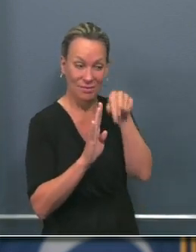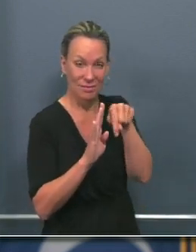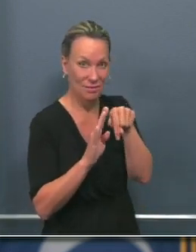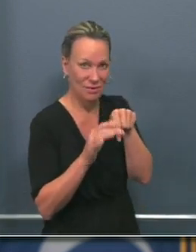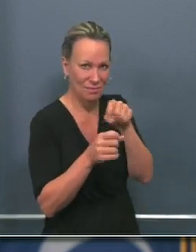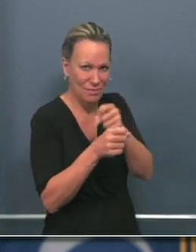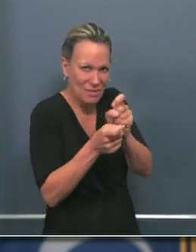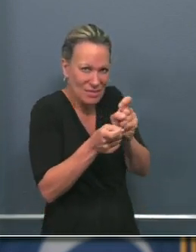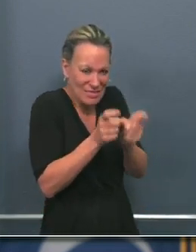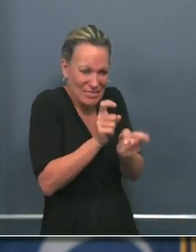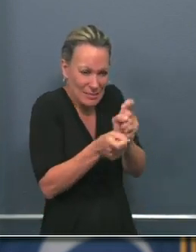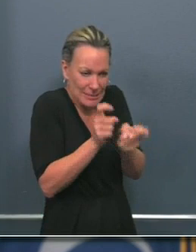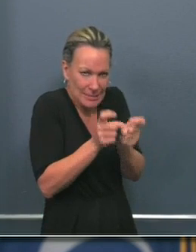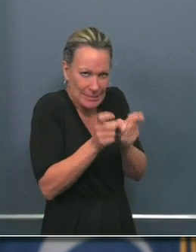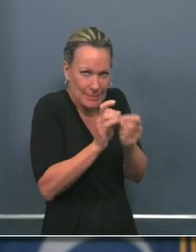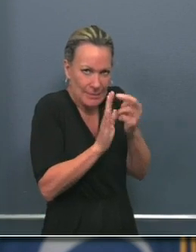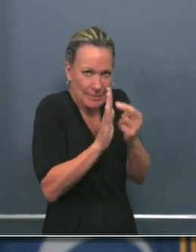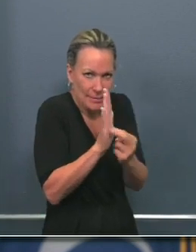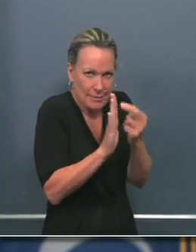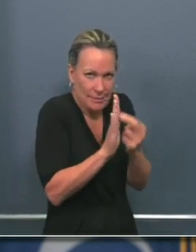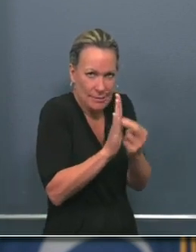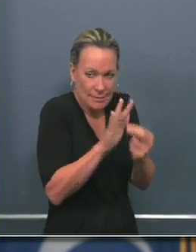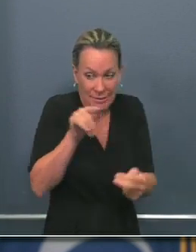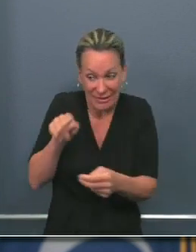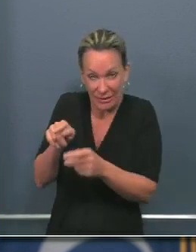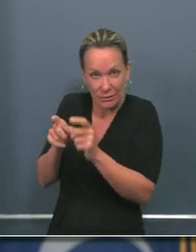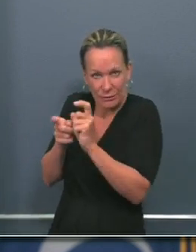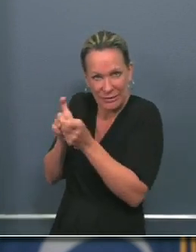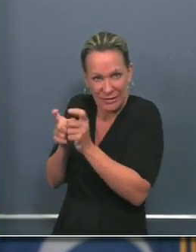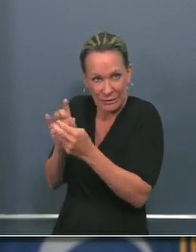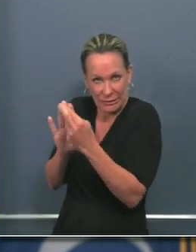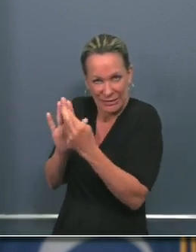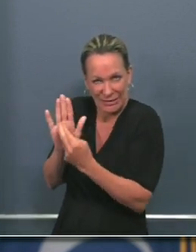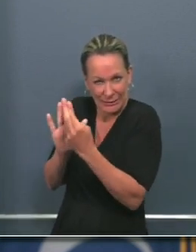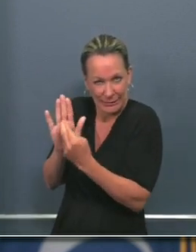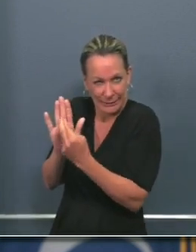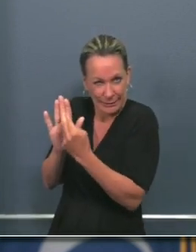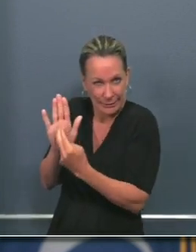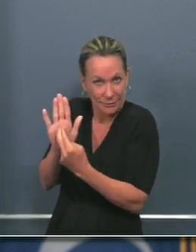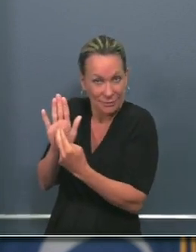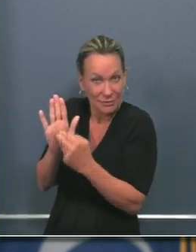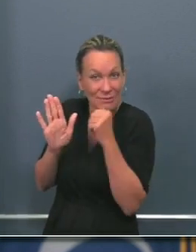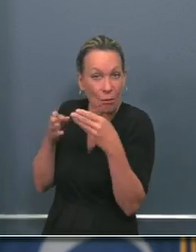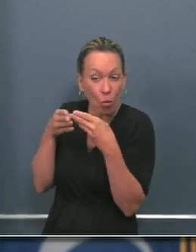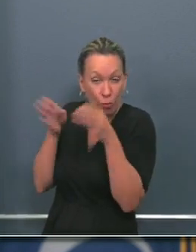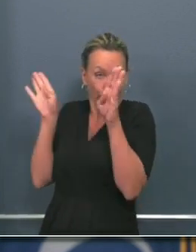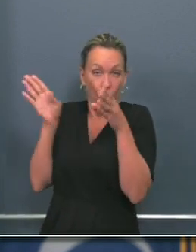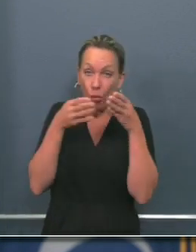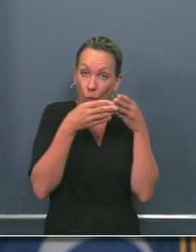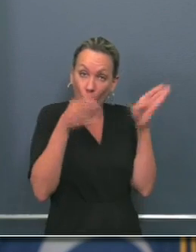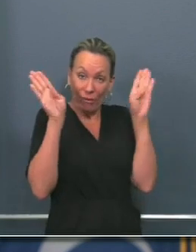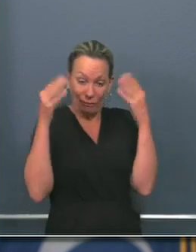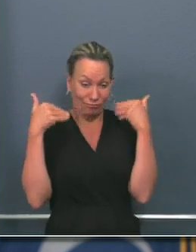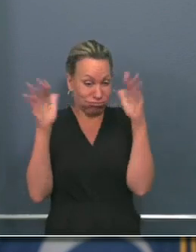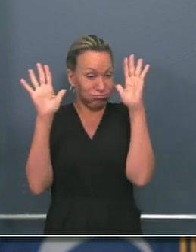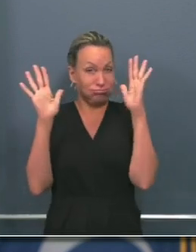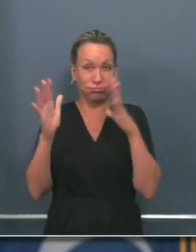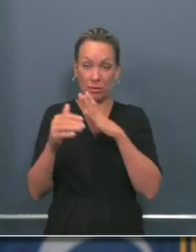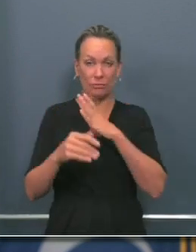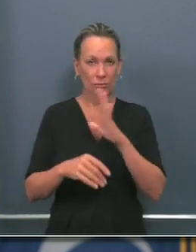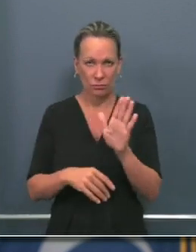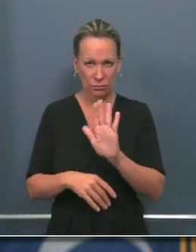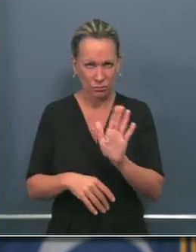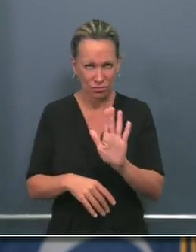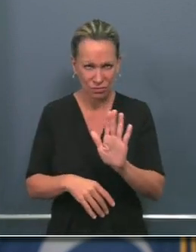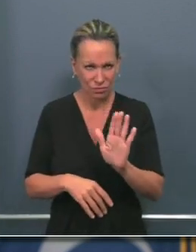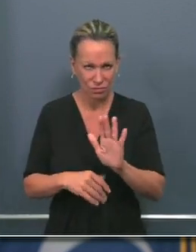their places of worship. We made modifications on retail, so it's no longer curbside pickup, but now you have the opportunity